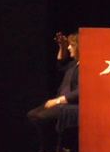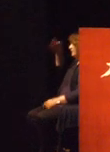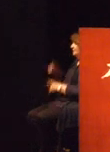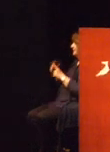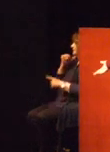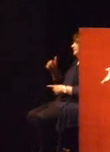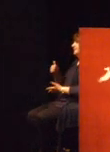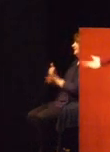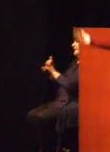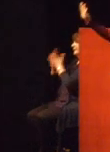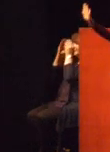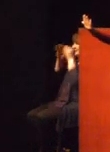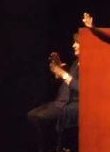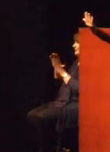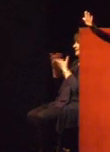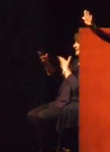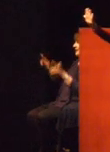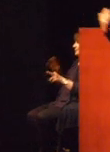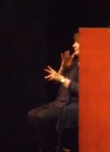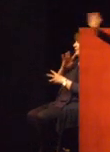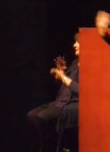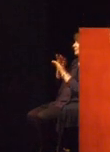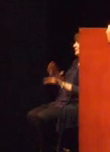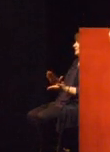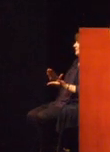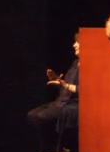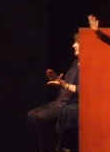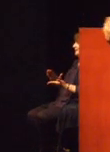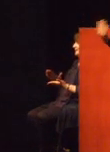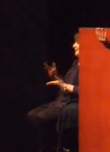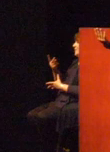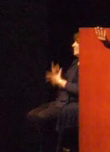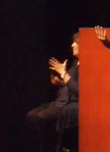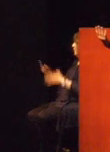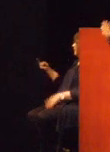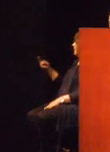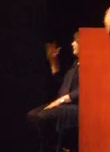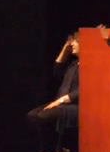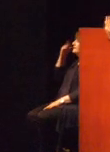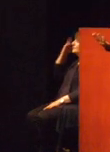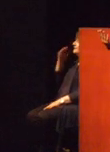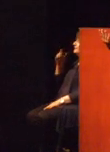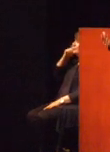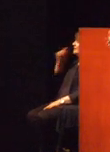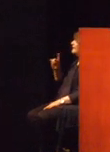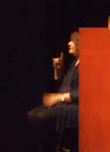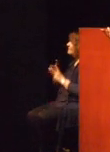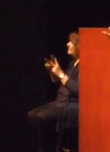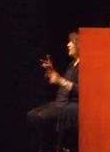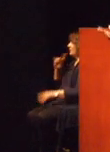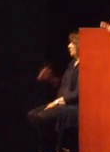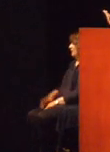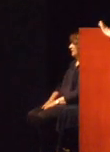help teachers in a classroom talking to a student, both of whom experience race as very real.